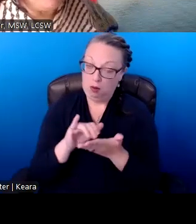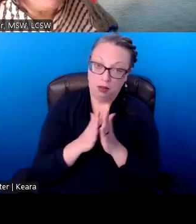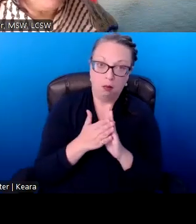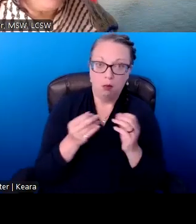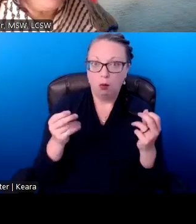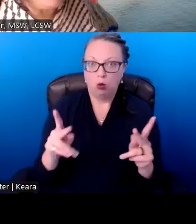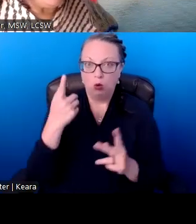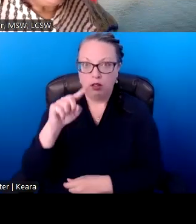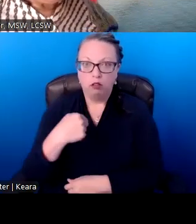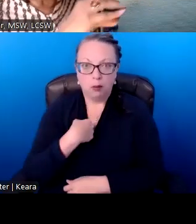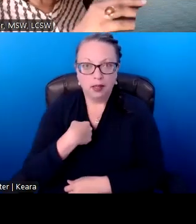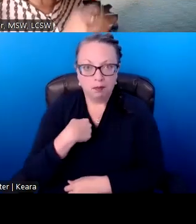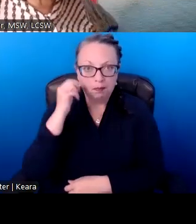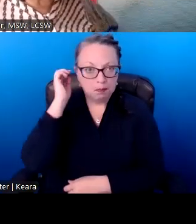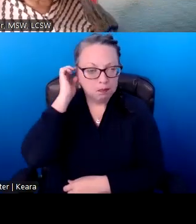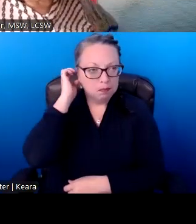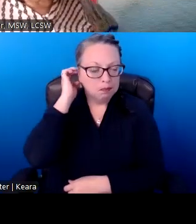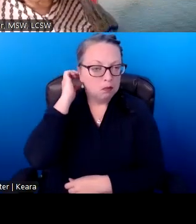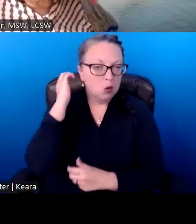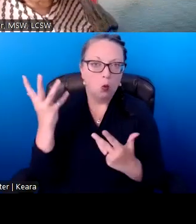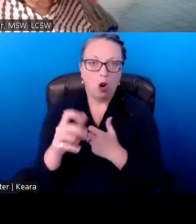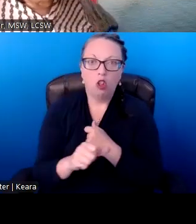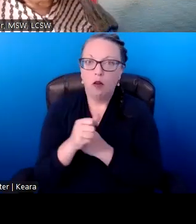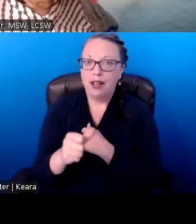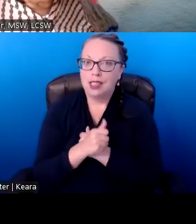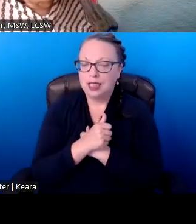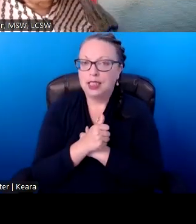opportunity. And what are the threats?